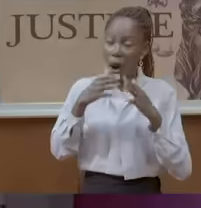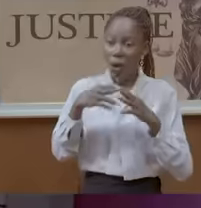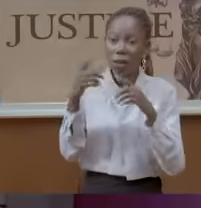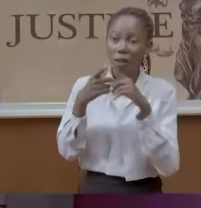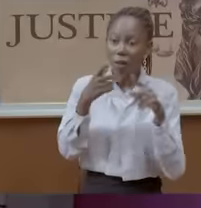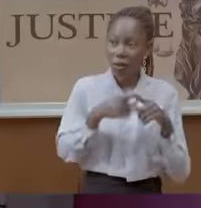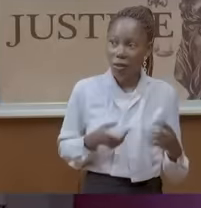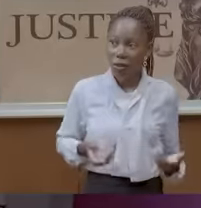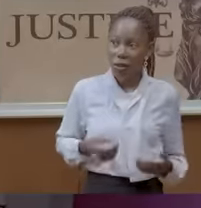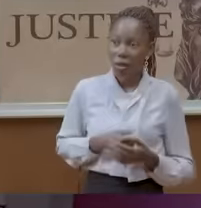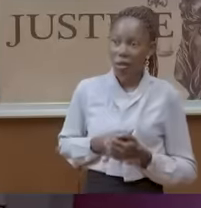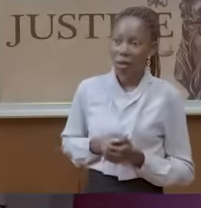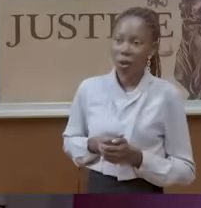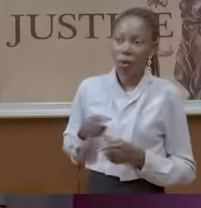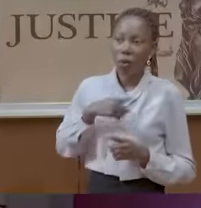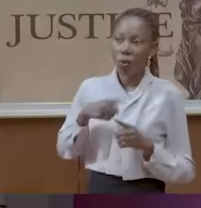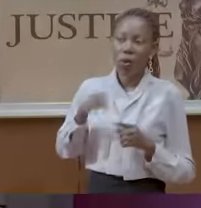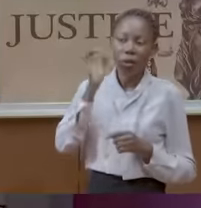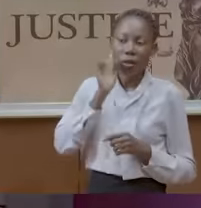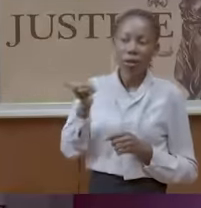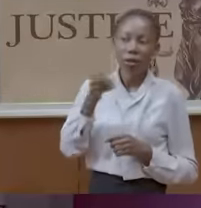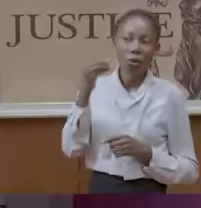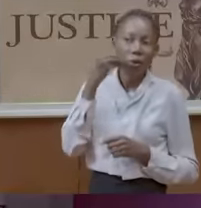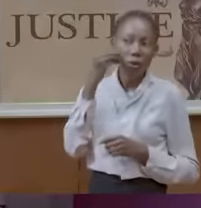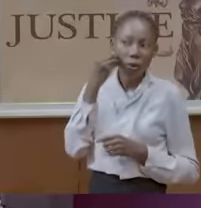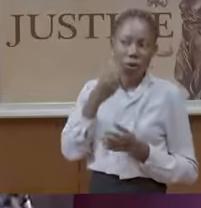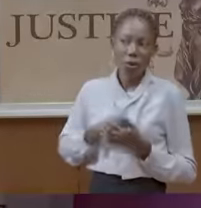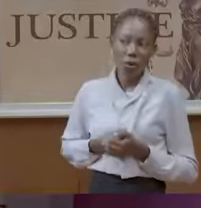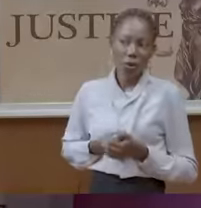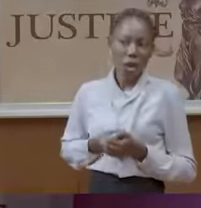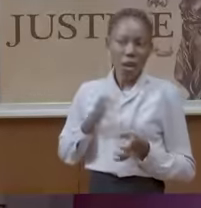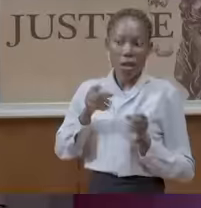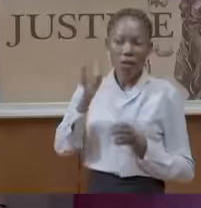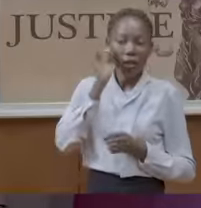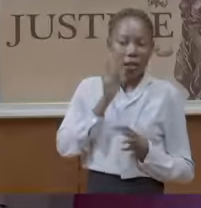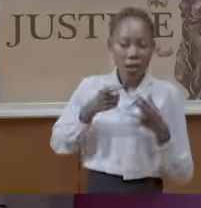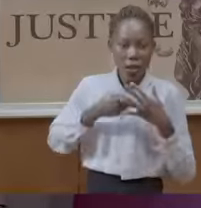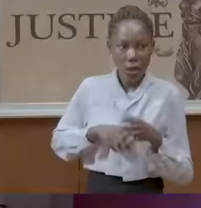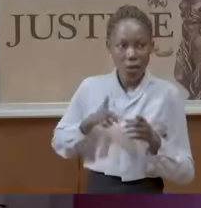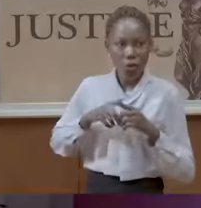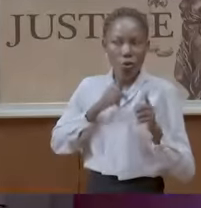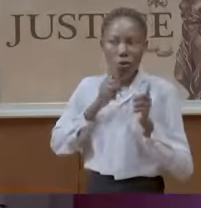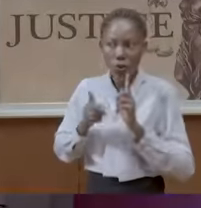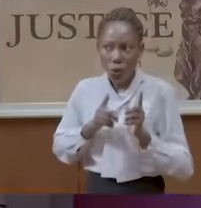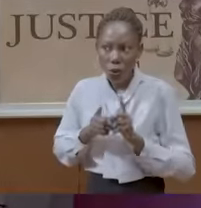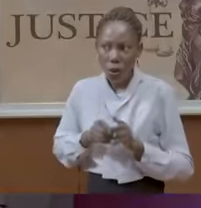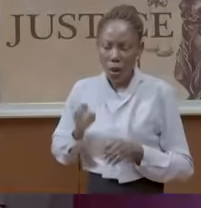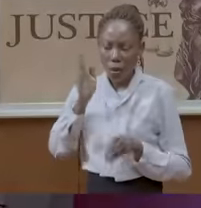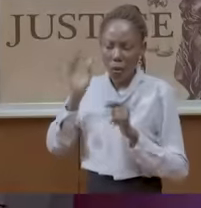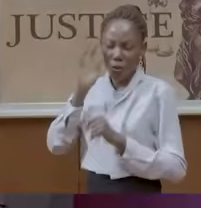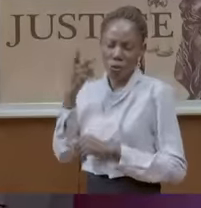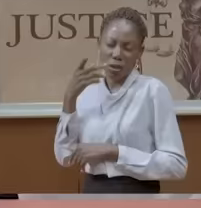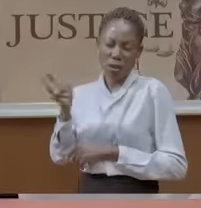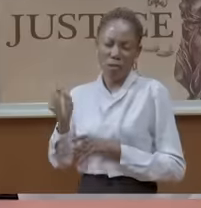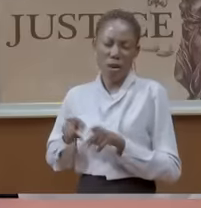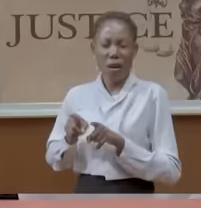yesterday, she was reporting me. Because by the time she opened her mouth to talk, people see me as a devil. When I say my own side of the story, everywhere, people were like,